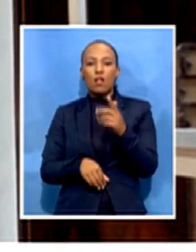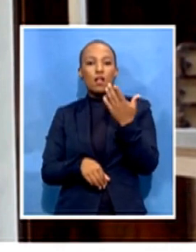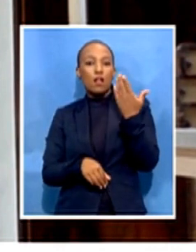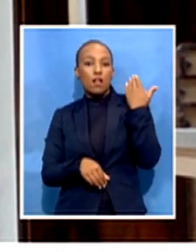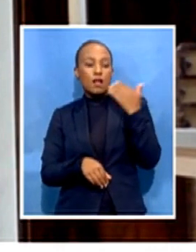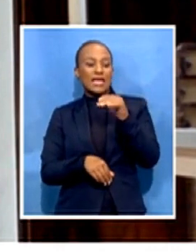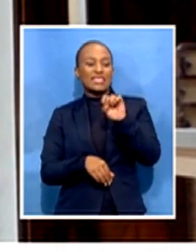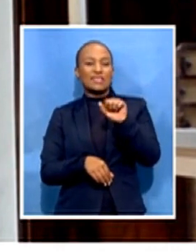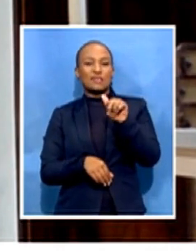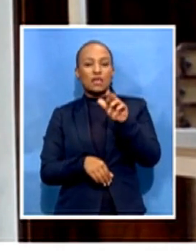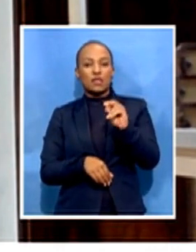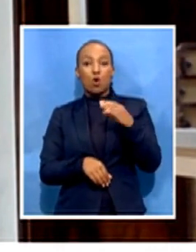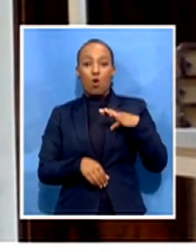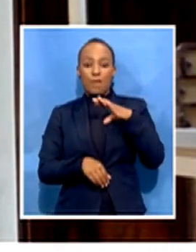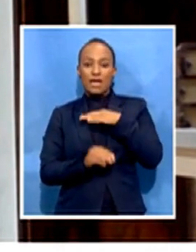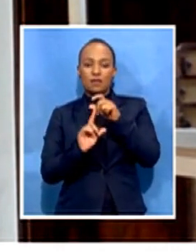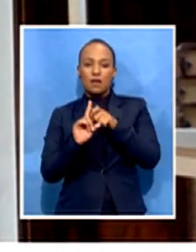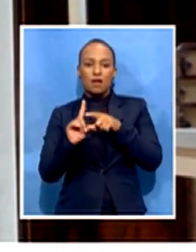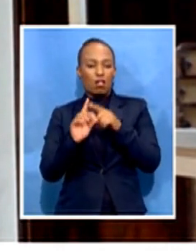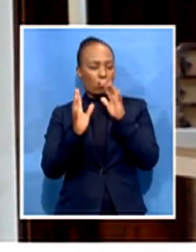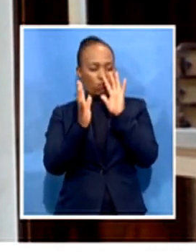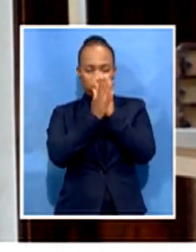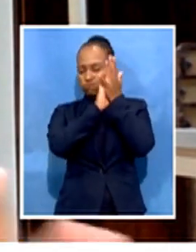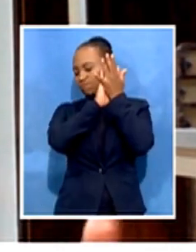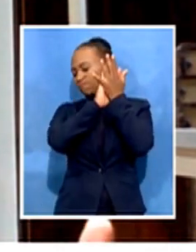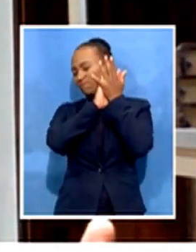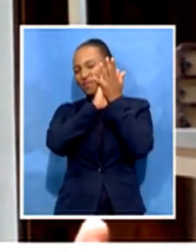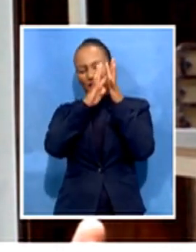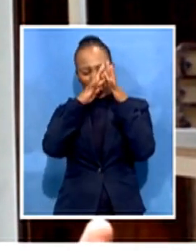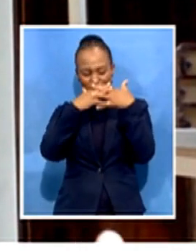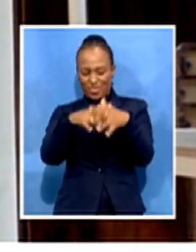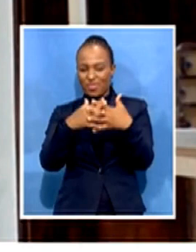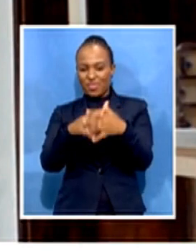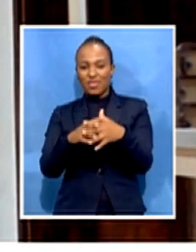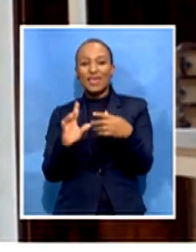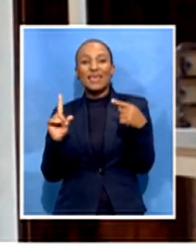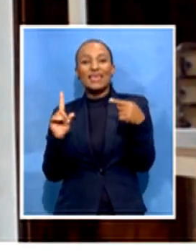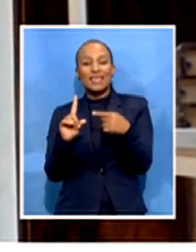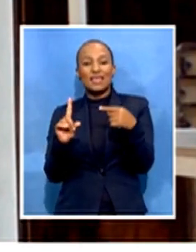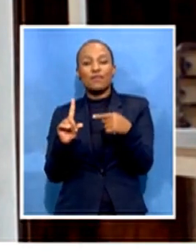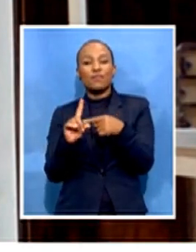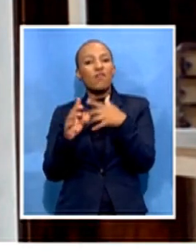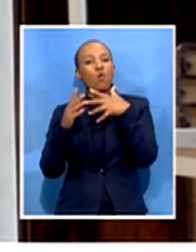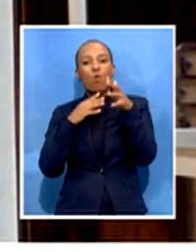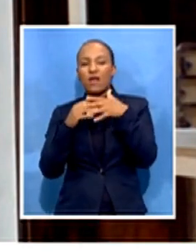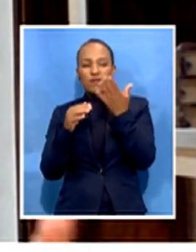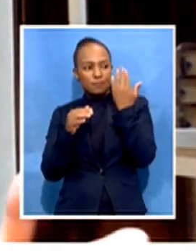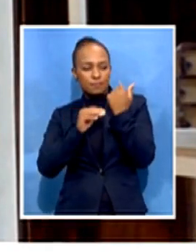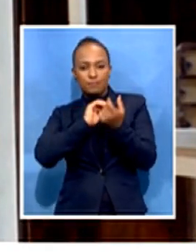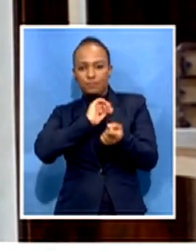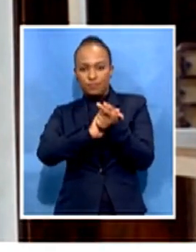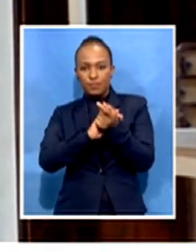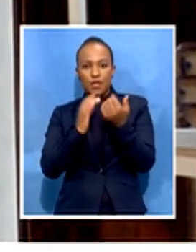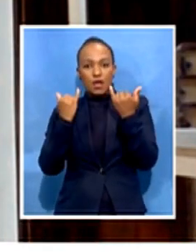then finally into a total mess. He was the person, for whatever reason that we ought to know about,